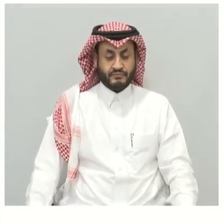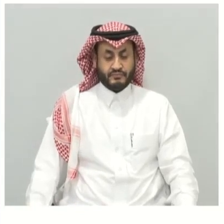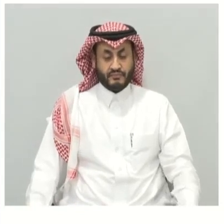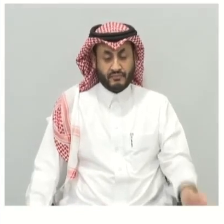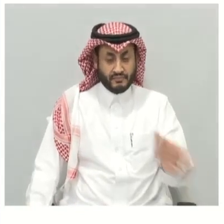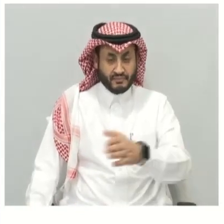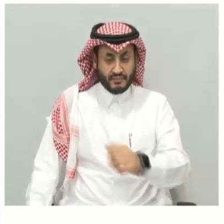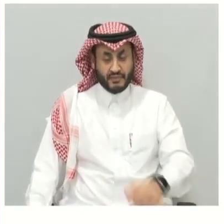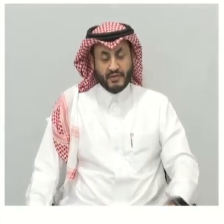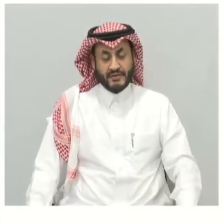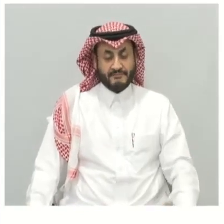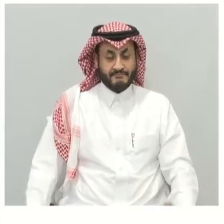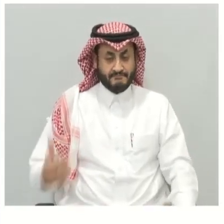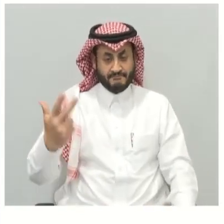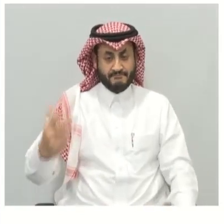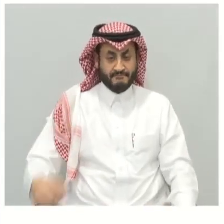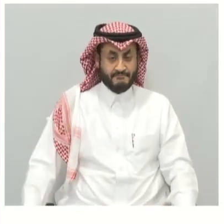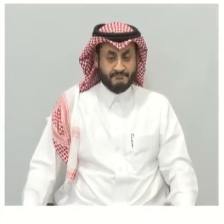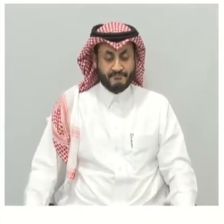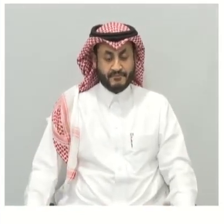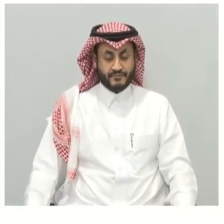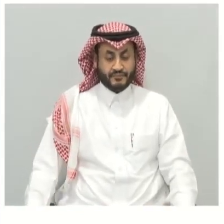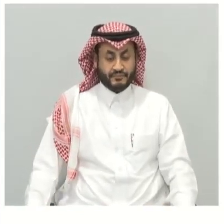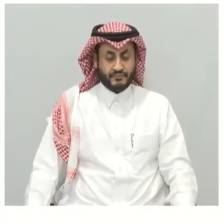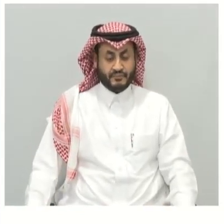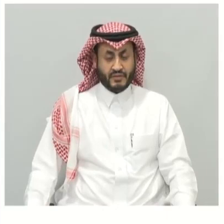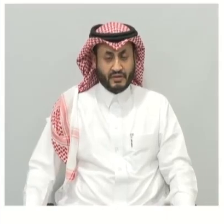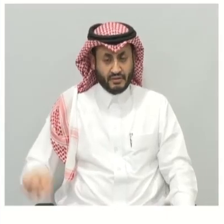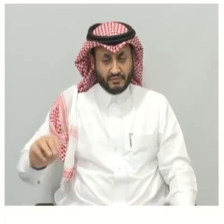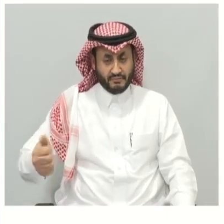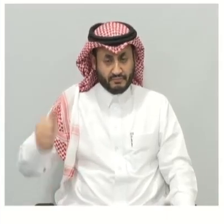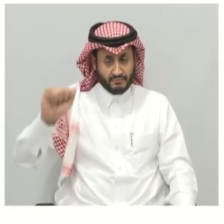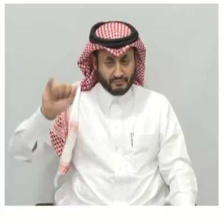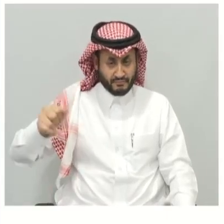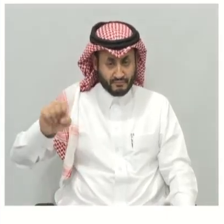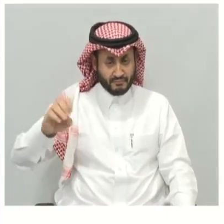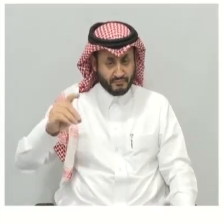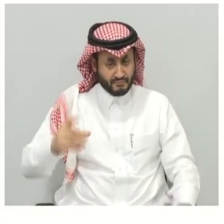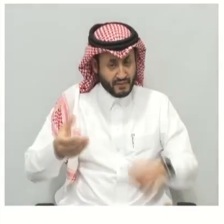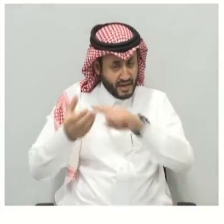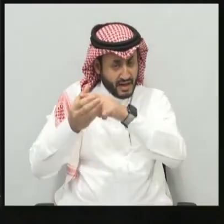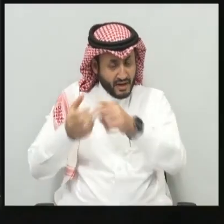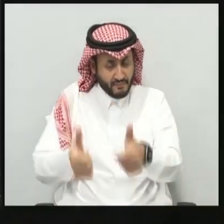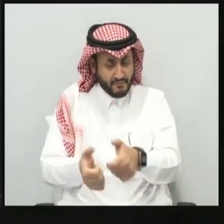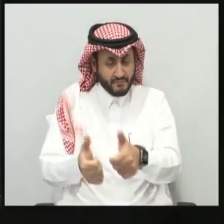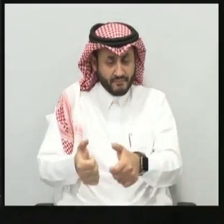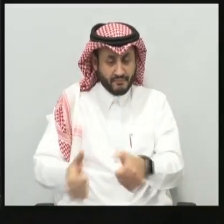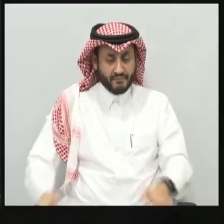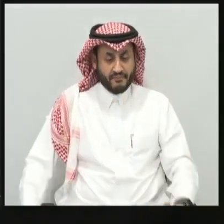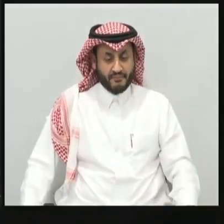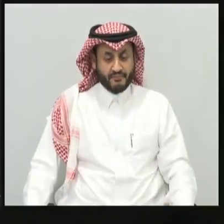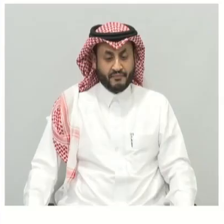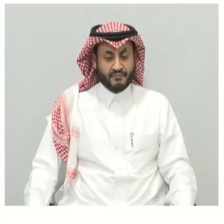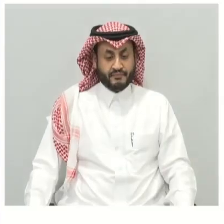So, number three, Majid designs games. Majid designs game. So Majid, we